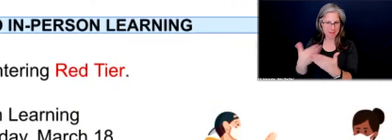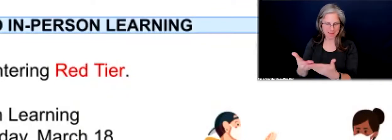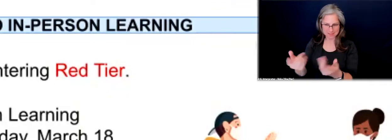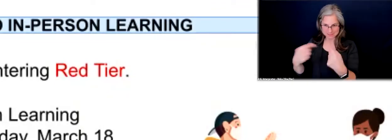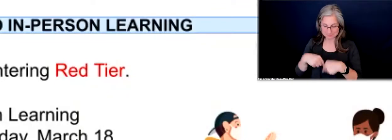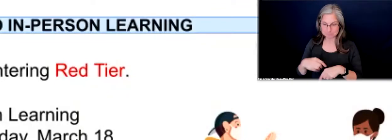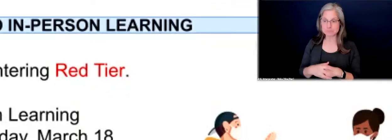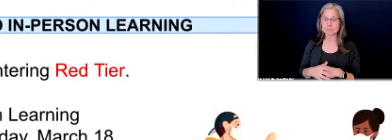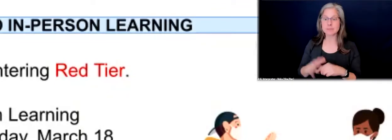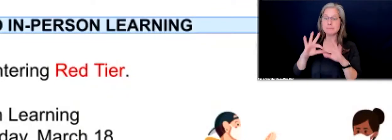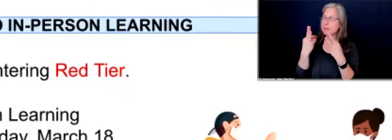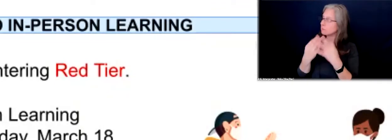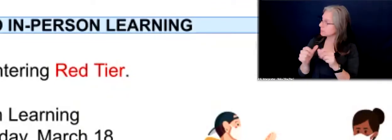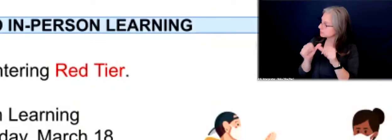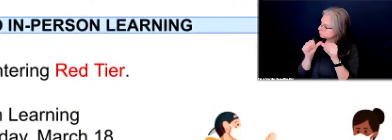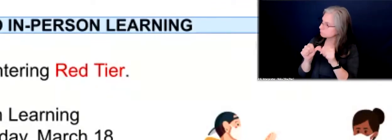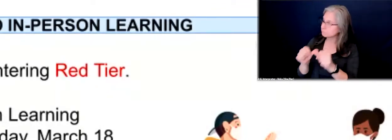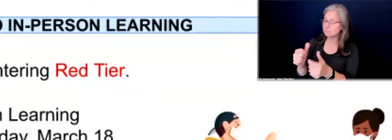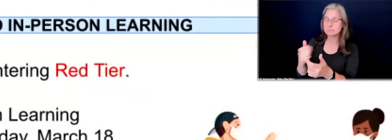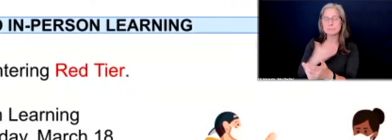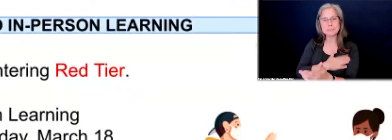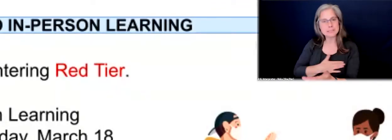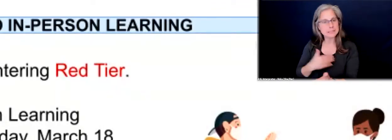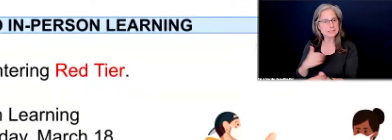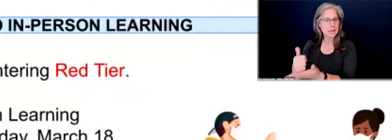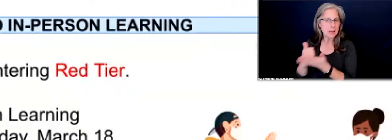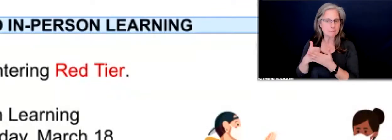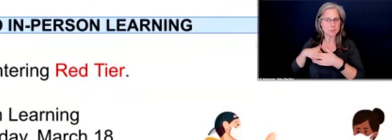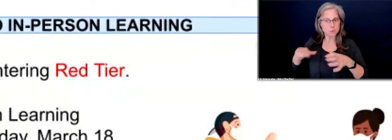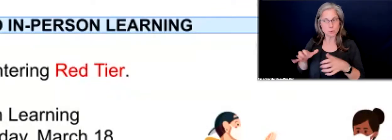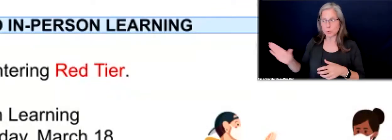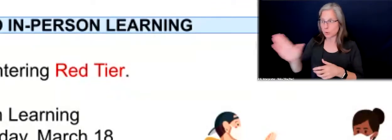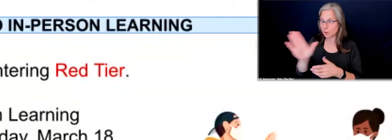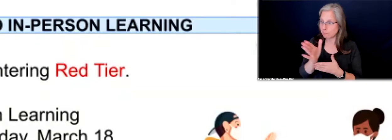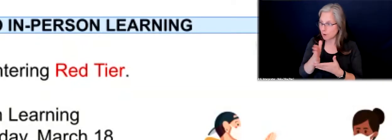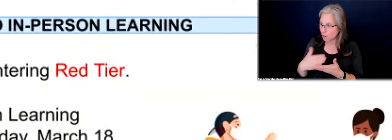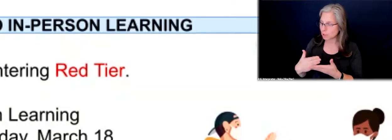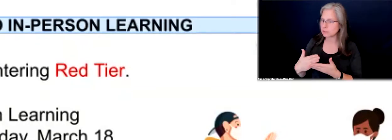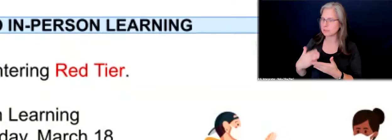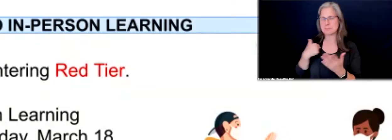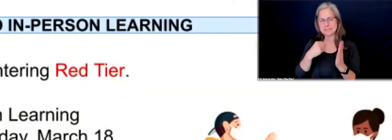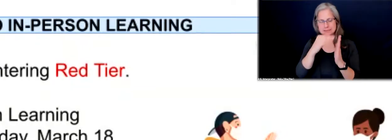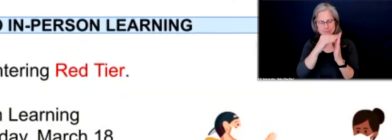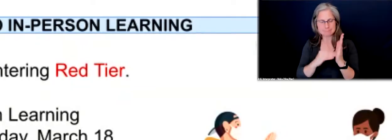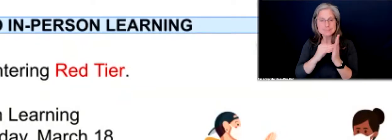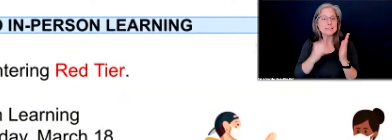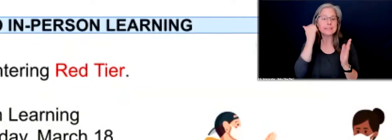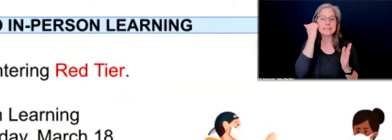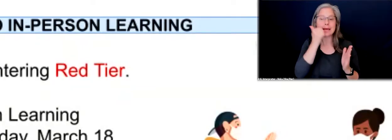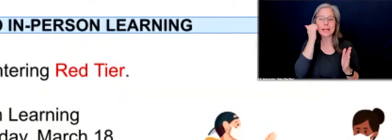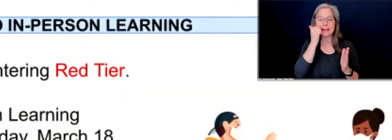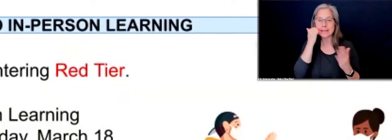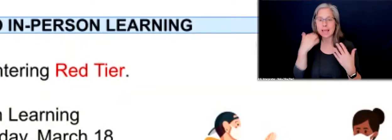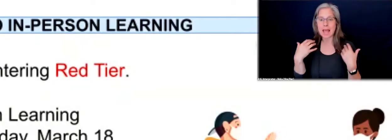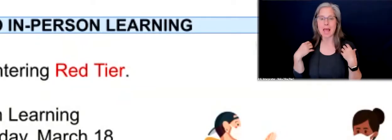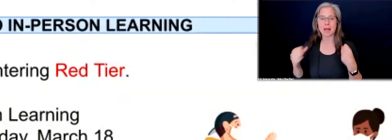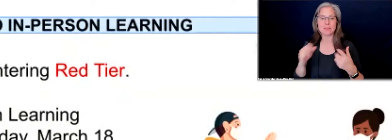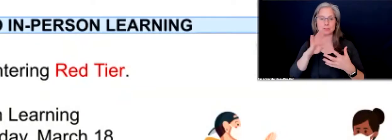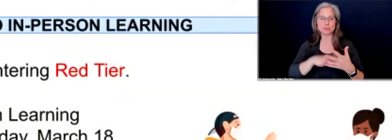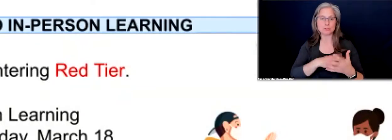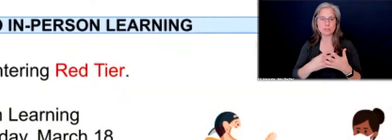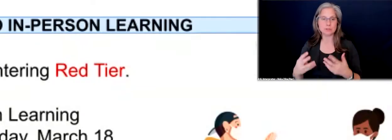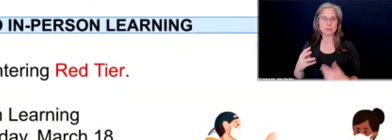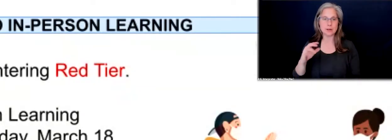families continue to help us by doing their part to fill out and submit the daily health screener known as